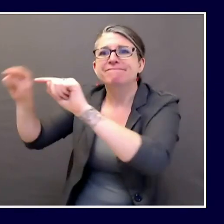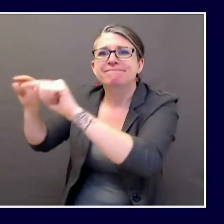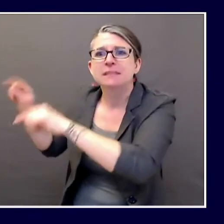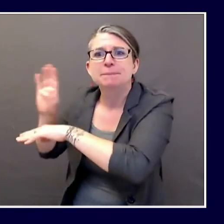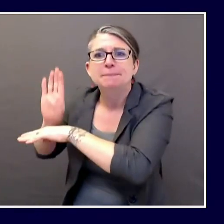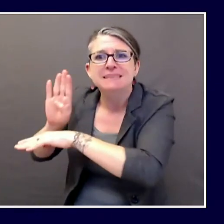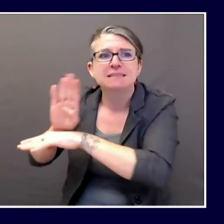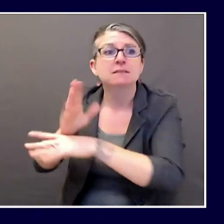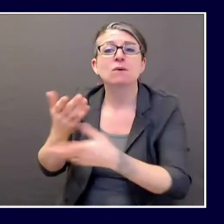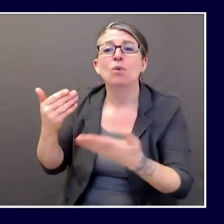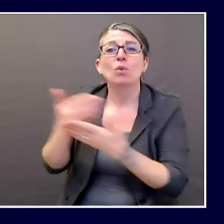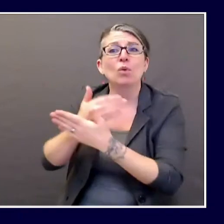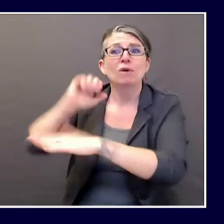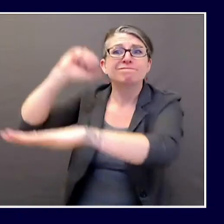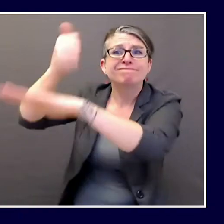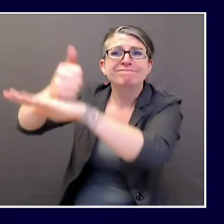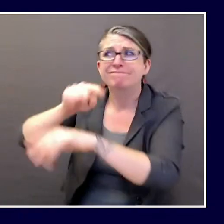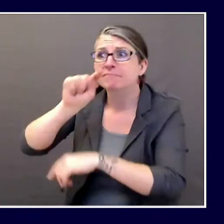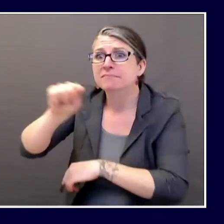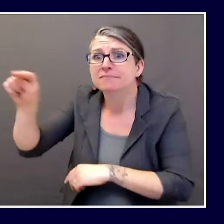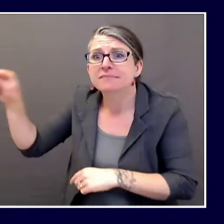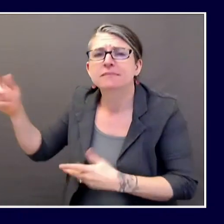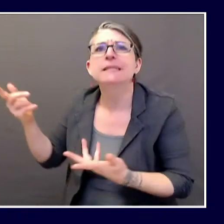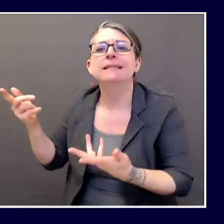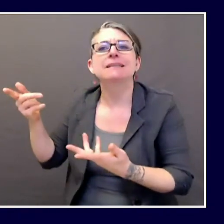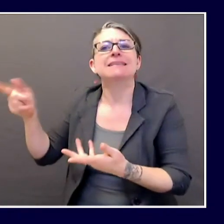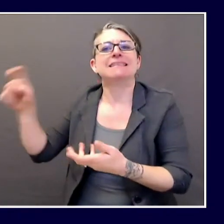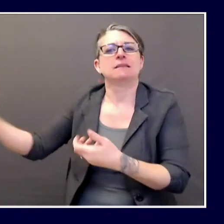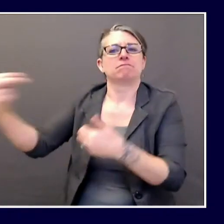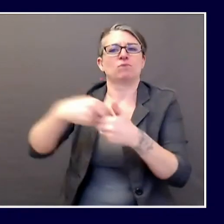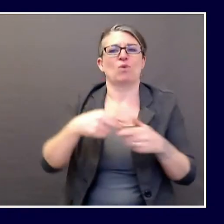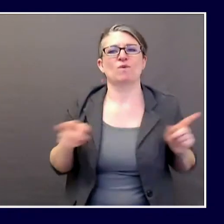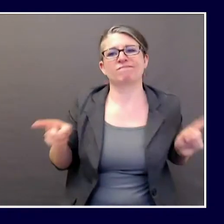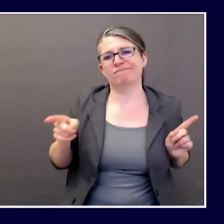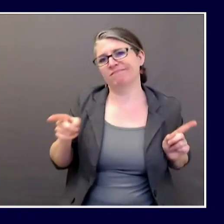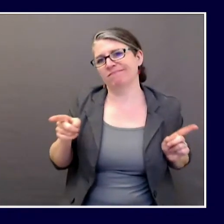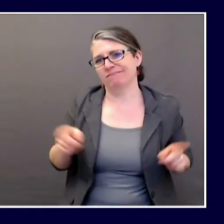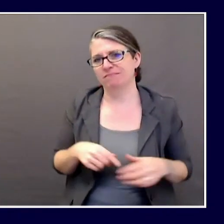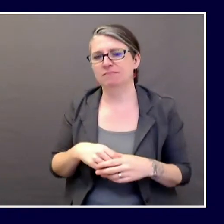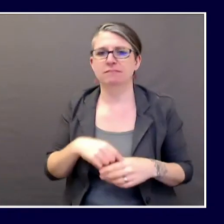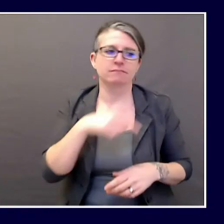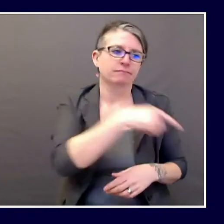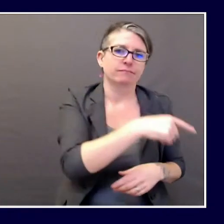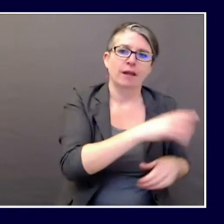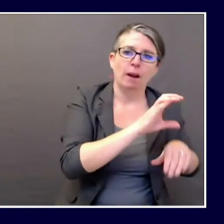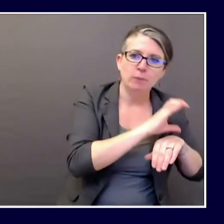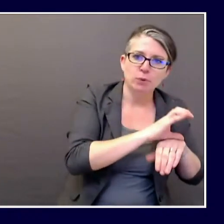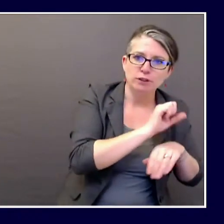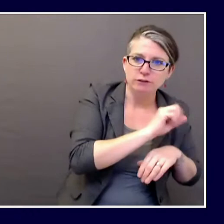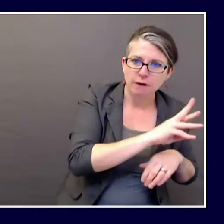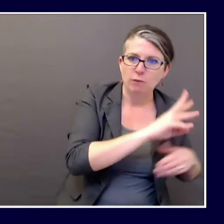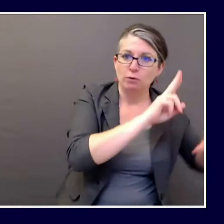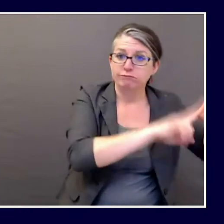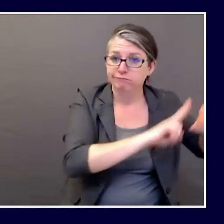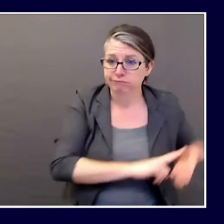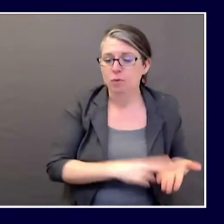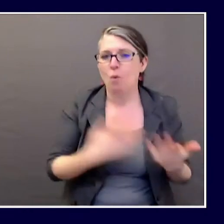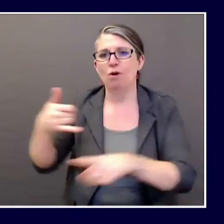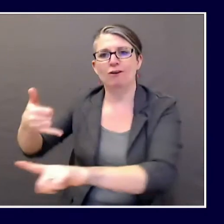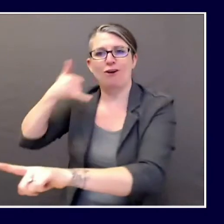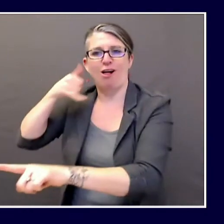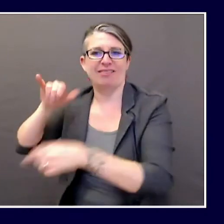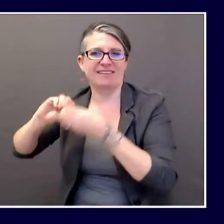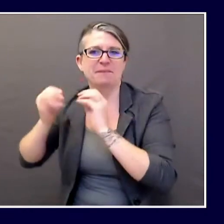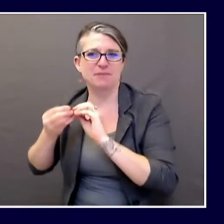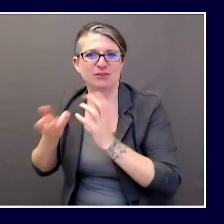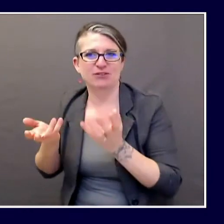about simultaneously setting up a scheduling platform while they're handling all the other logistics. But sites that are comfortable with and have